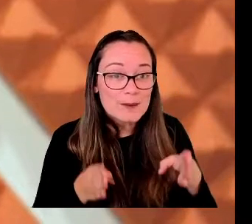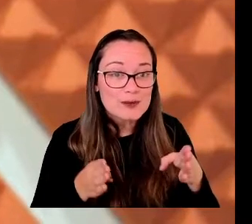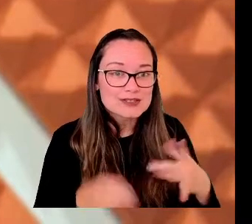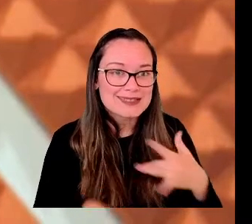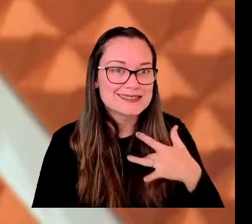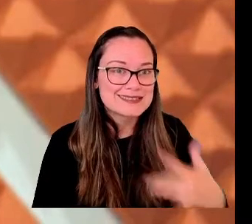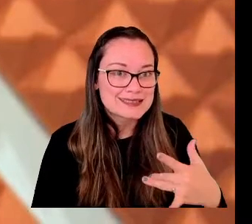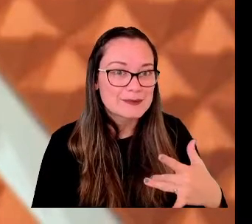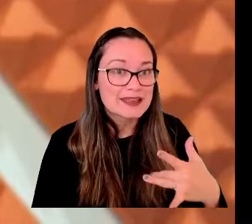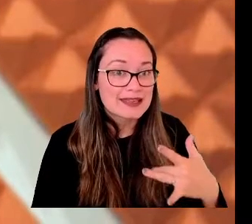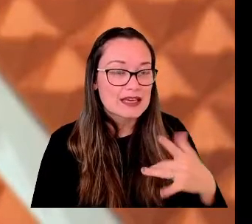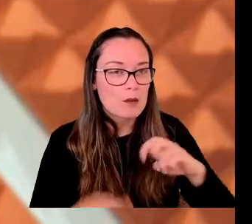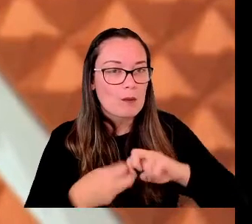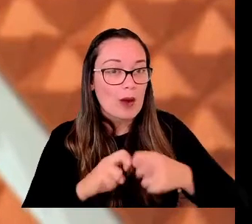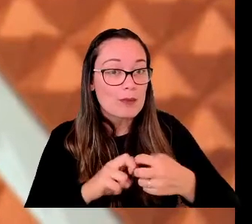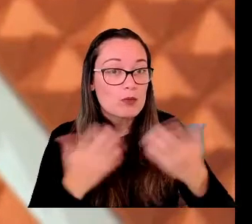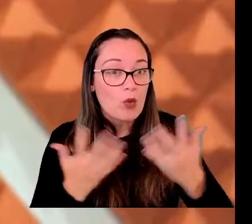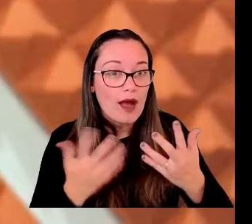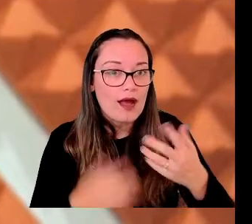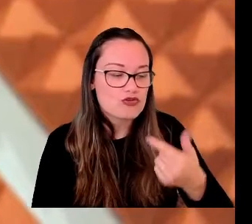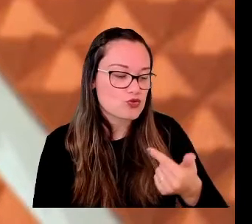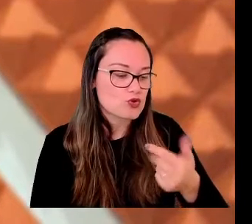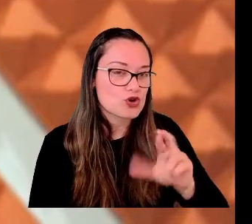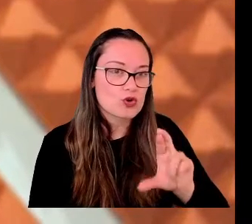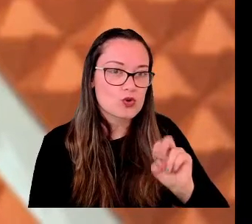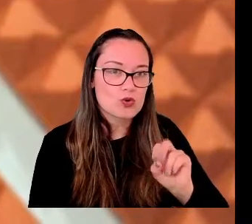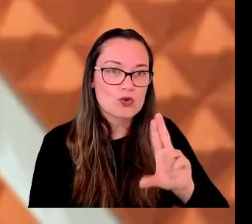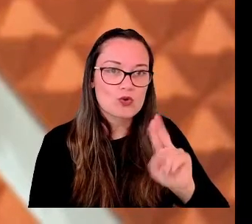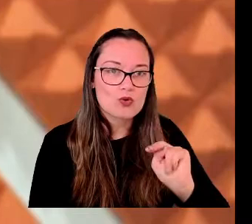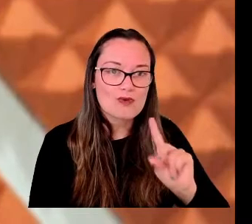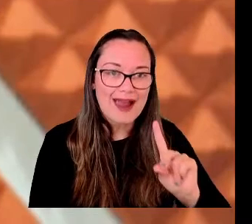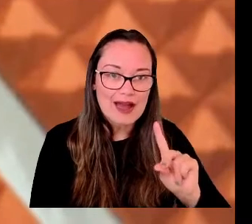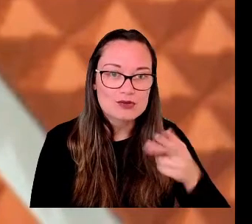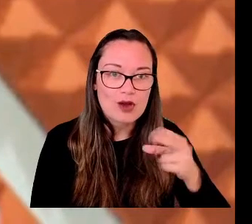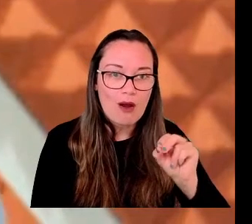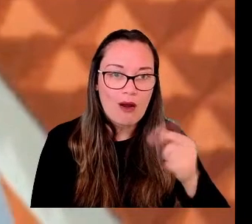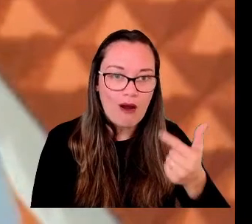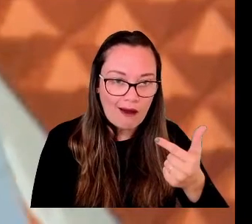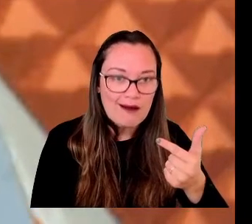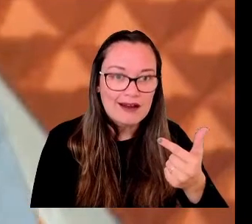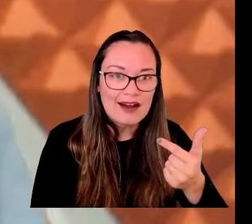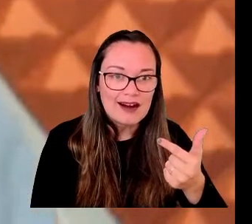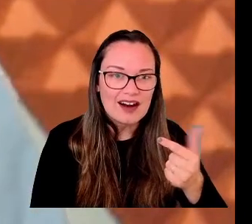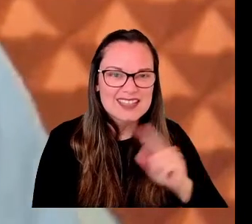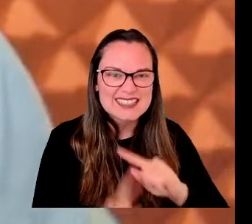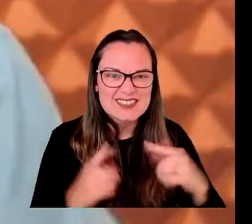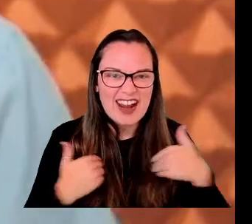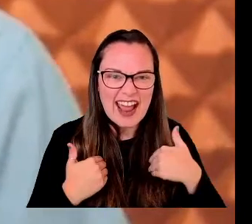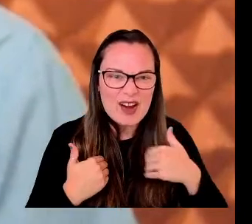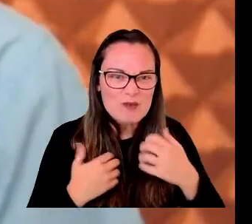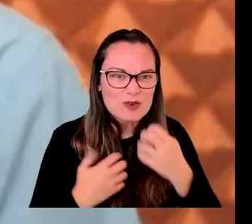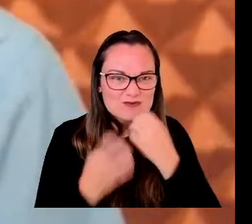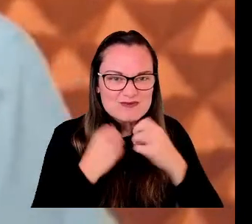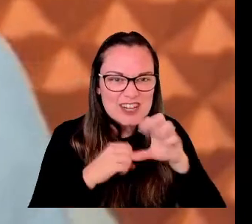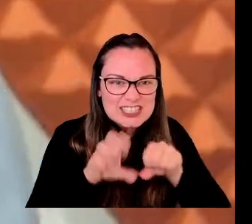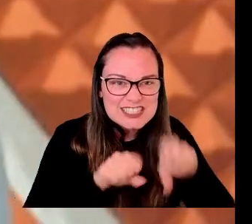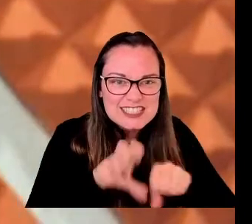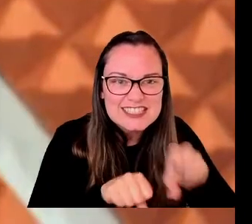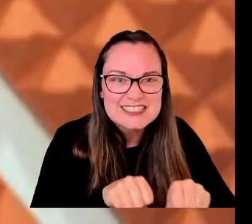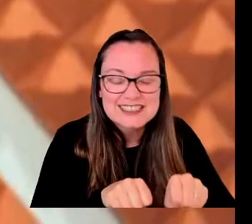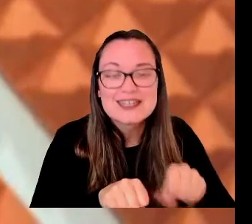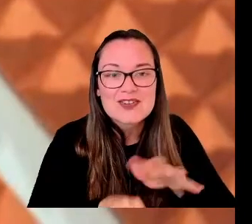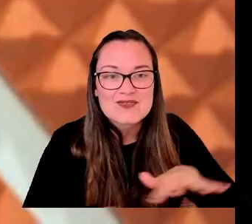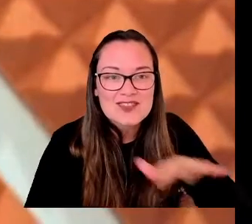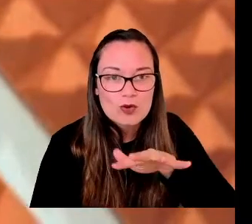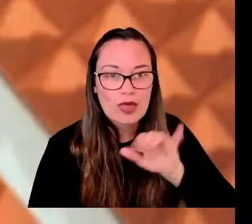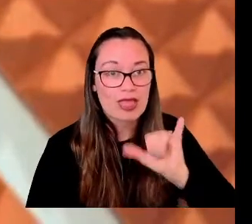are groundhogs. So how could you understand groundhogs? What are they going, what damage can they do to a field, for instance? That's part